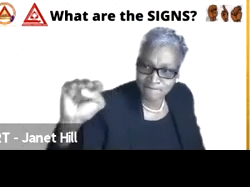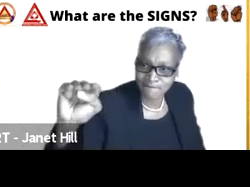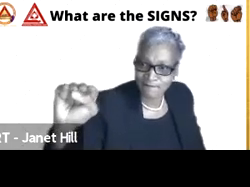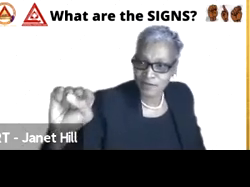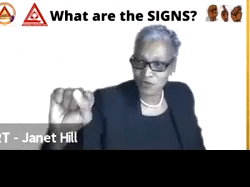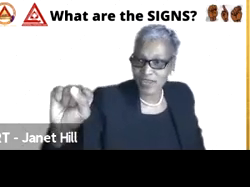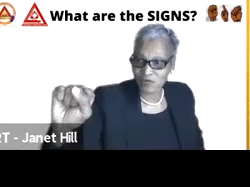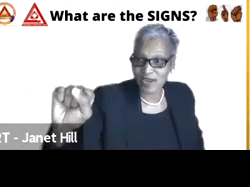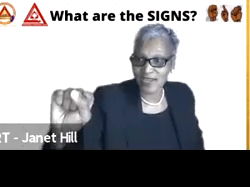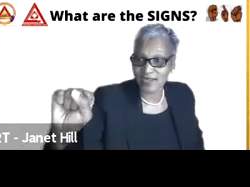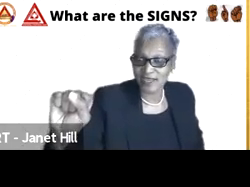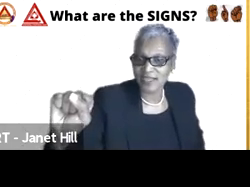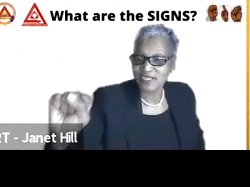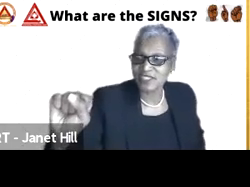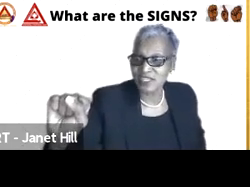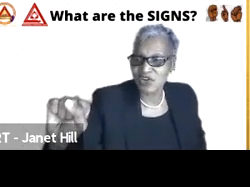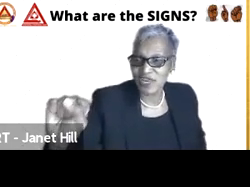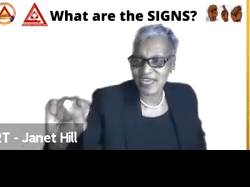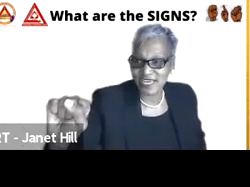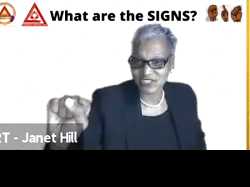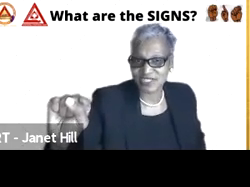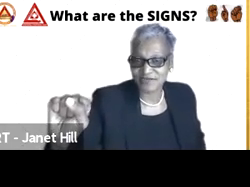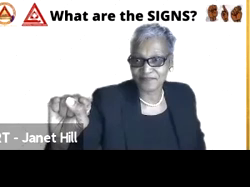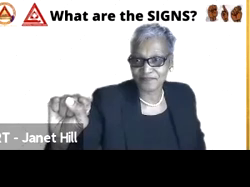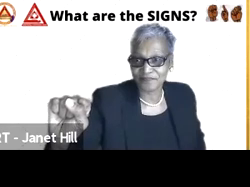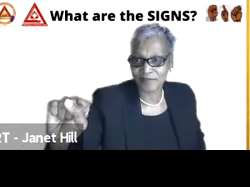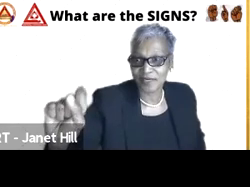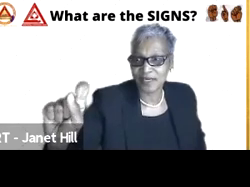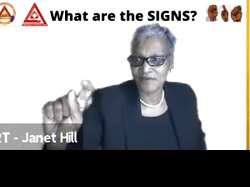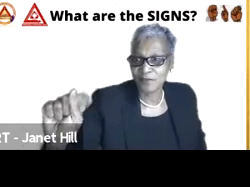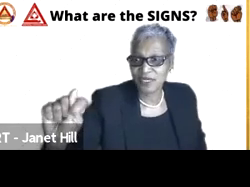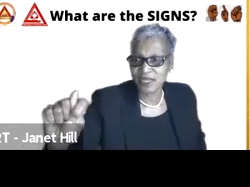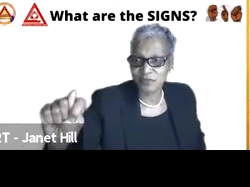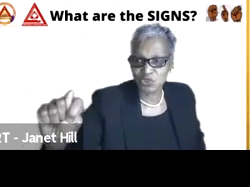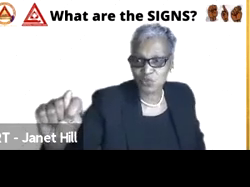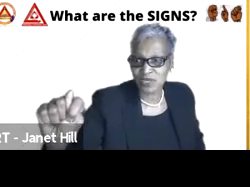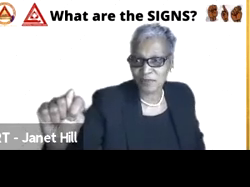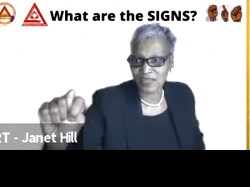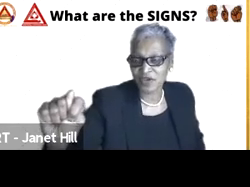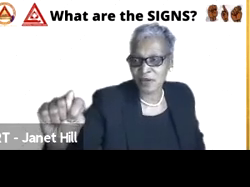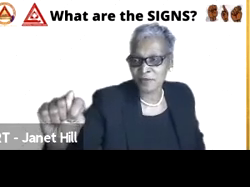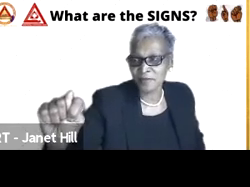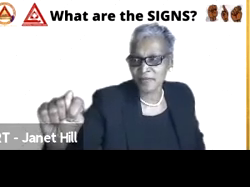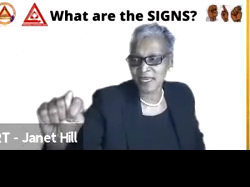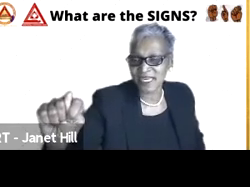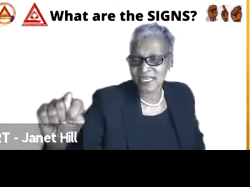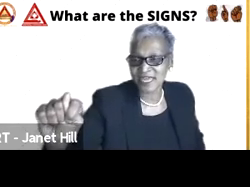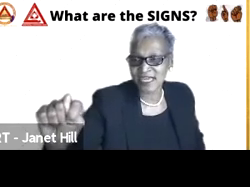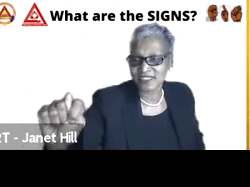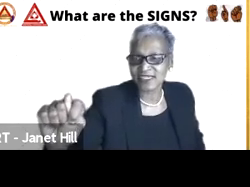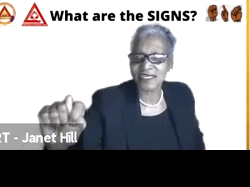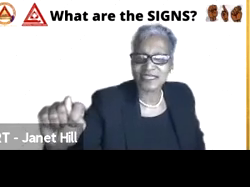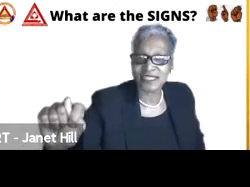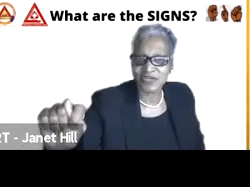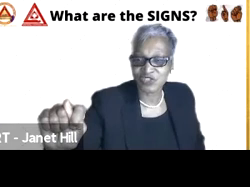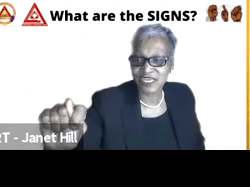right? Correct, right? This is the letter S. If I put it in between my thumb and